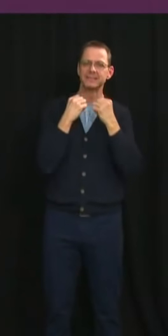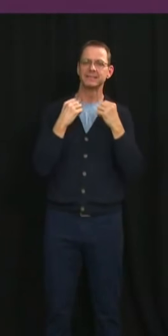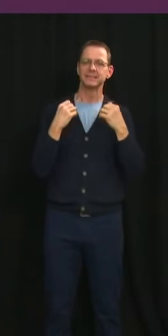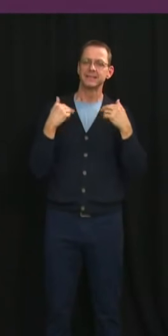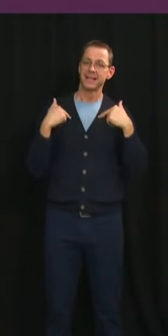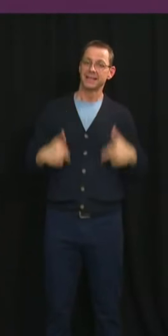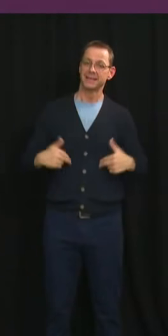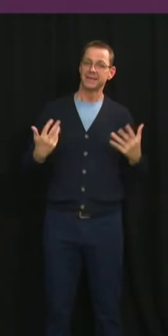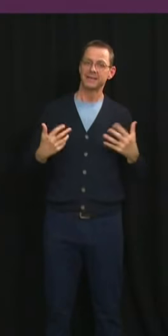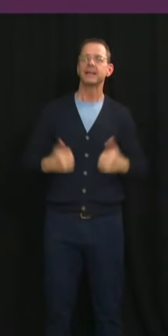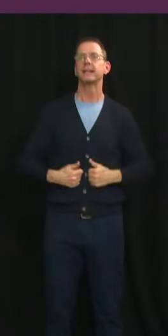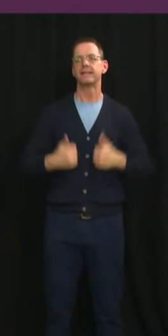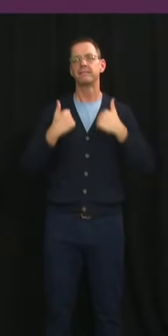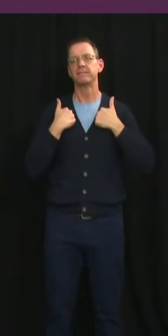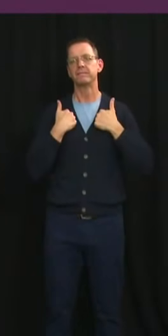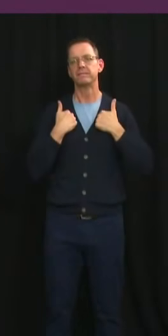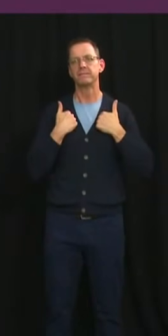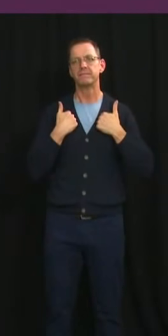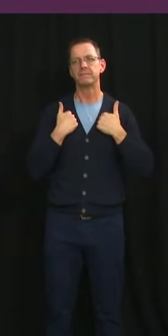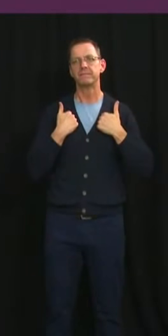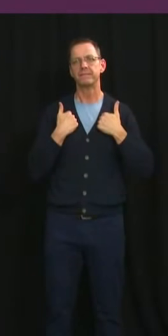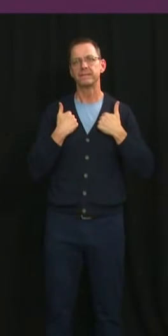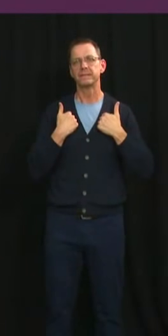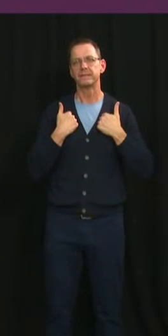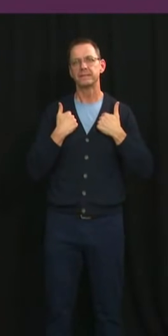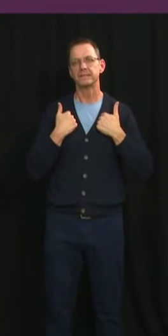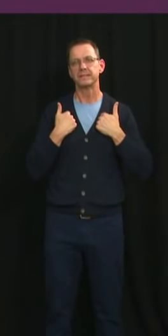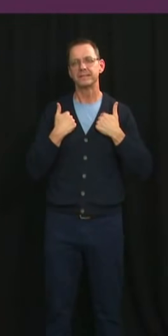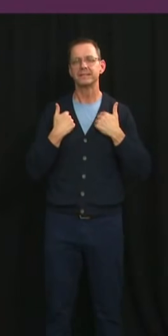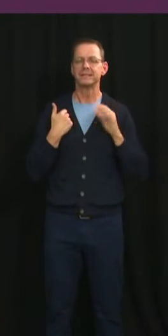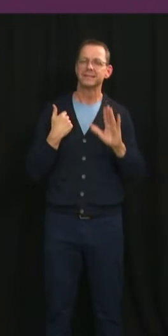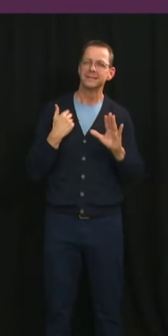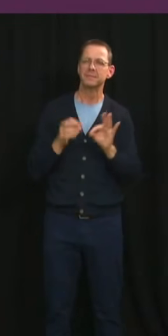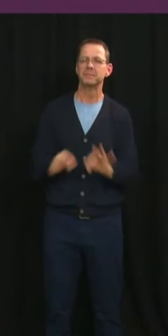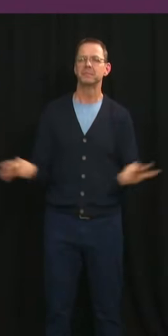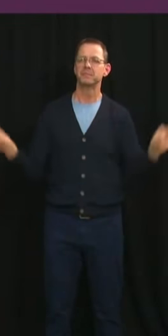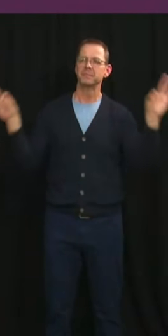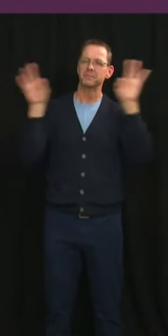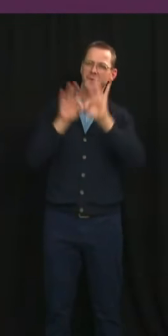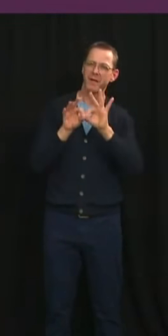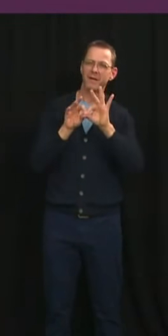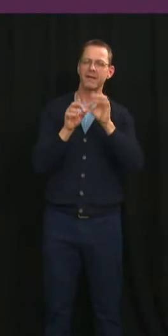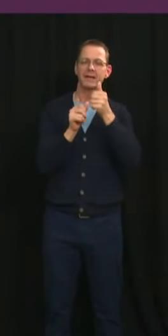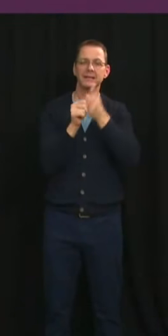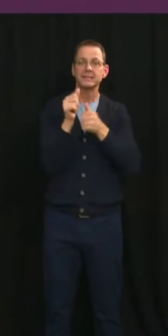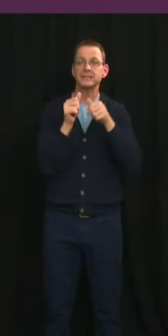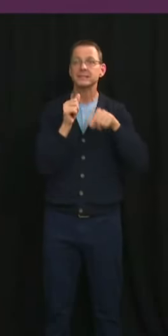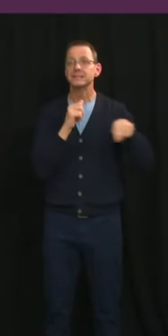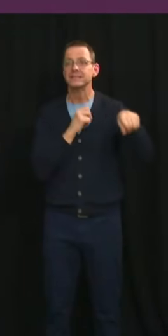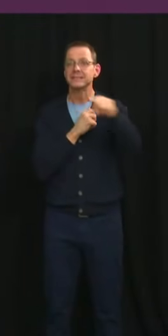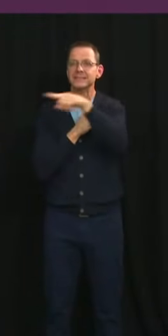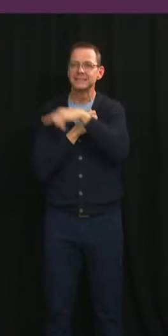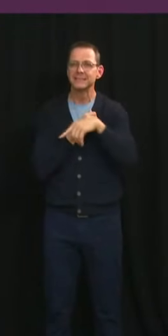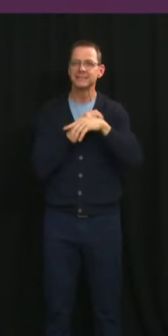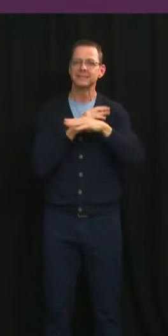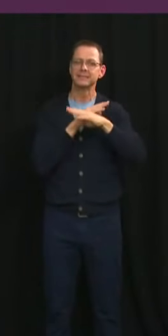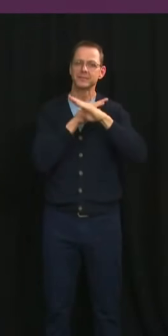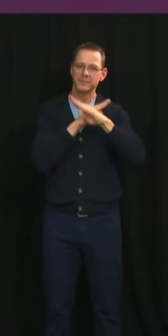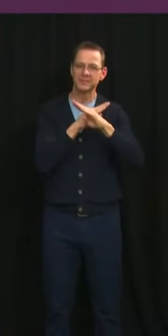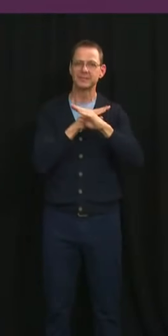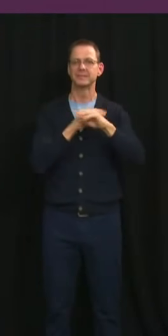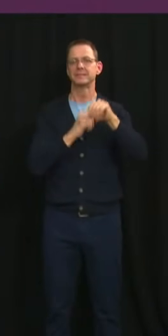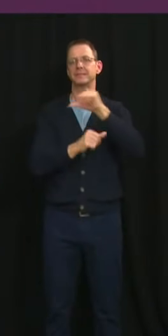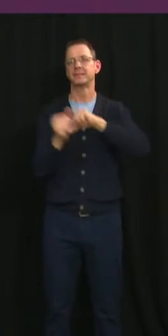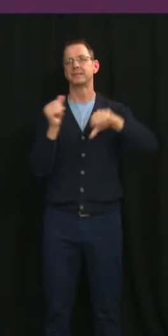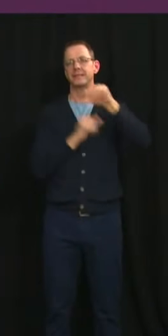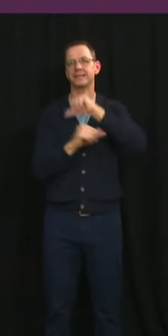all bear for our neighbors, to protect the most vulnerable. And I believe that is hopefully a life ethic